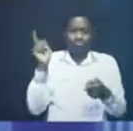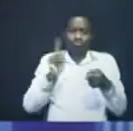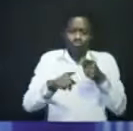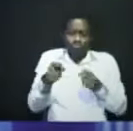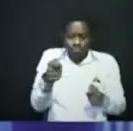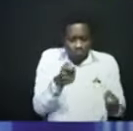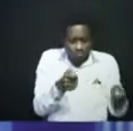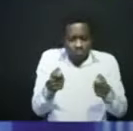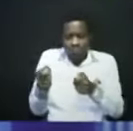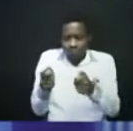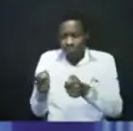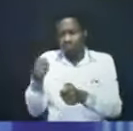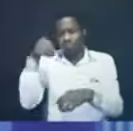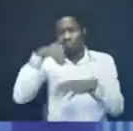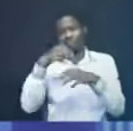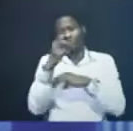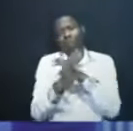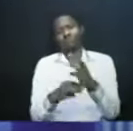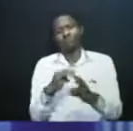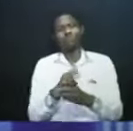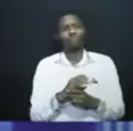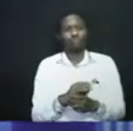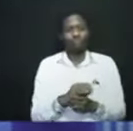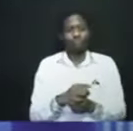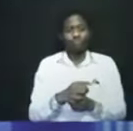well. Wisdom is